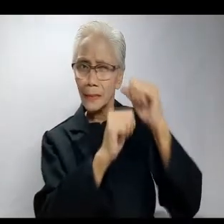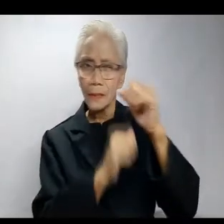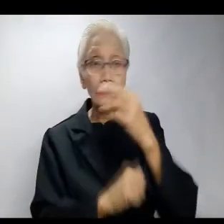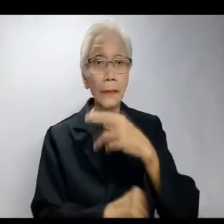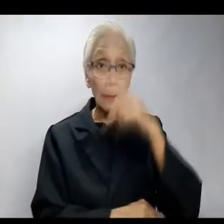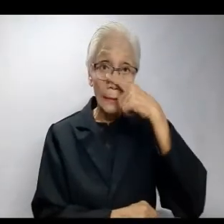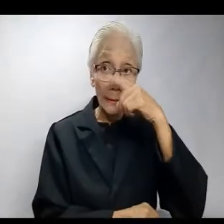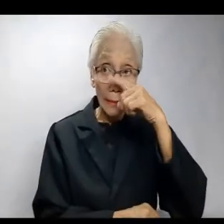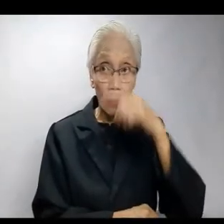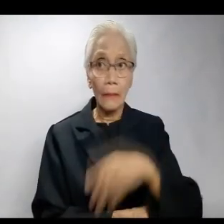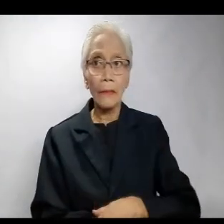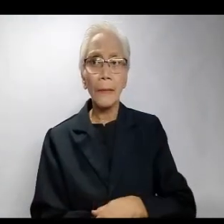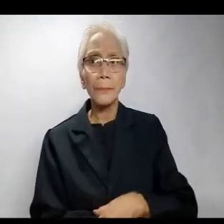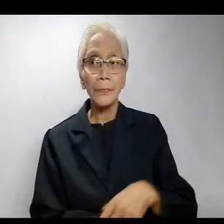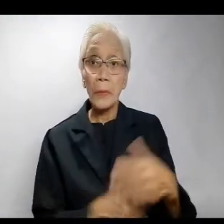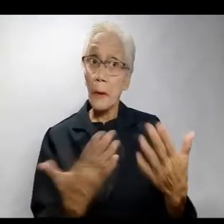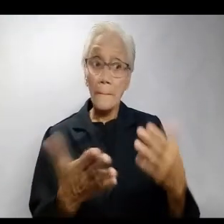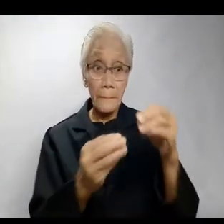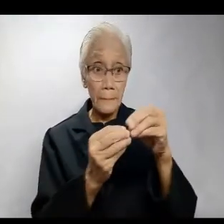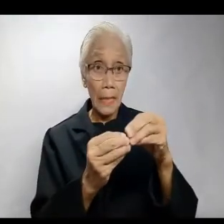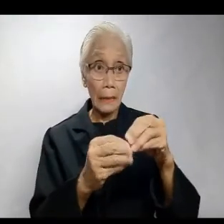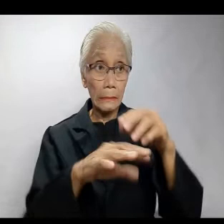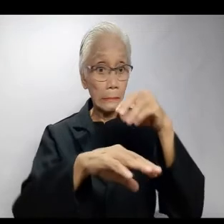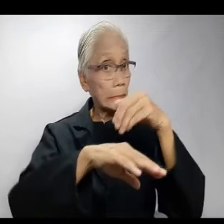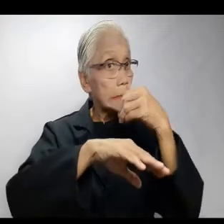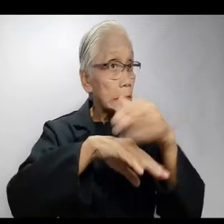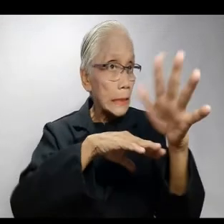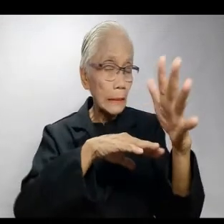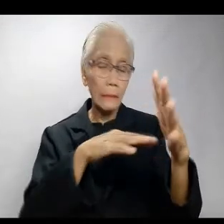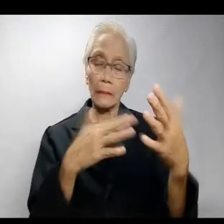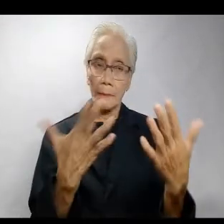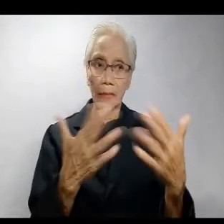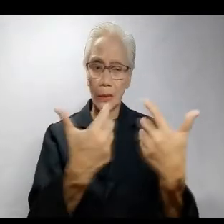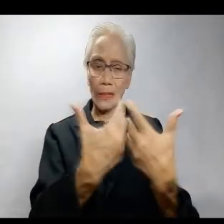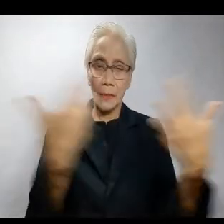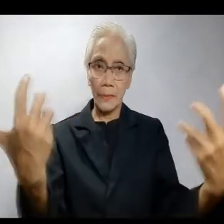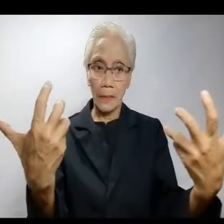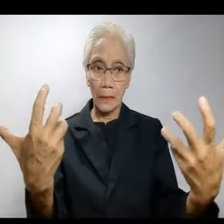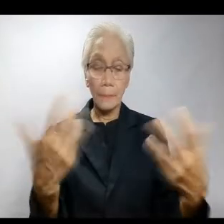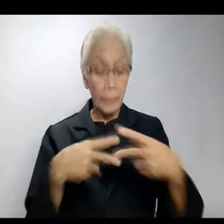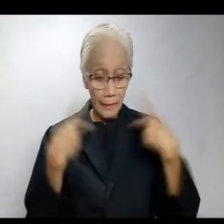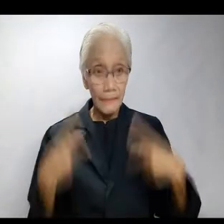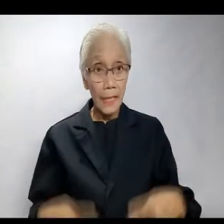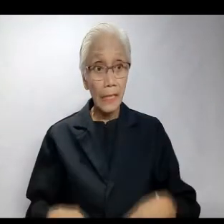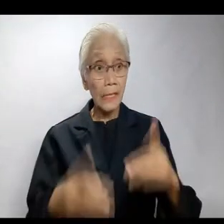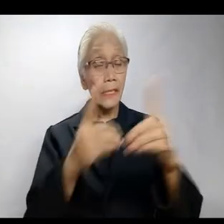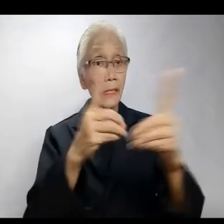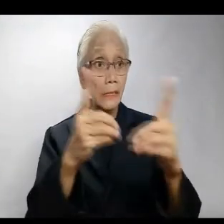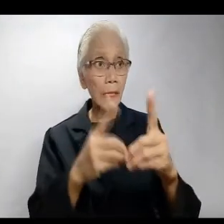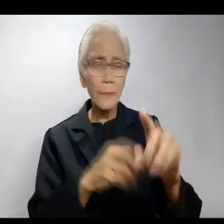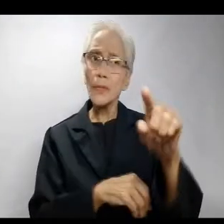Greek pharisaios, meaning set apart or separated. A Pharisee